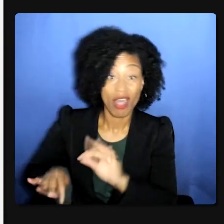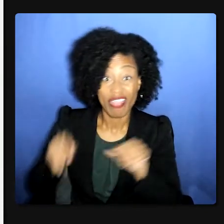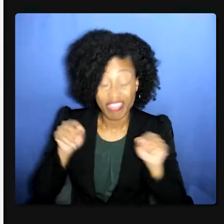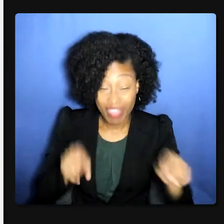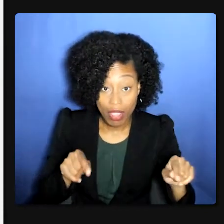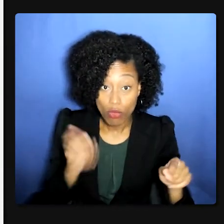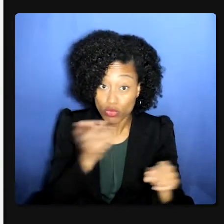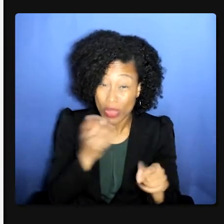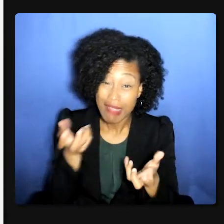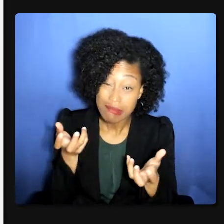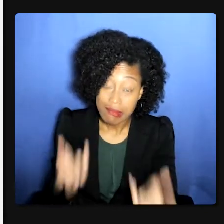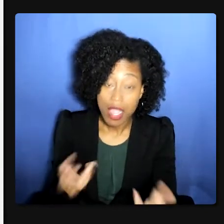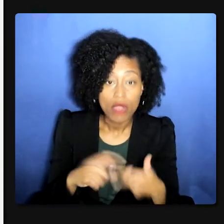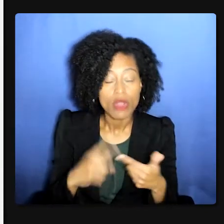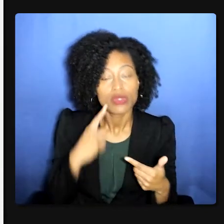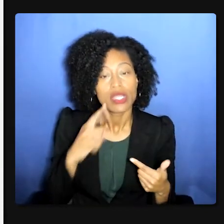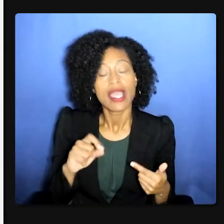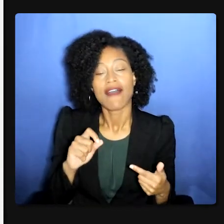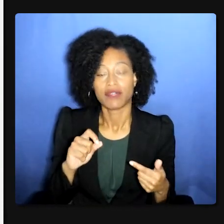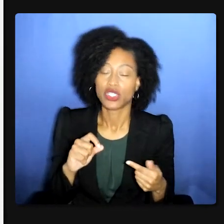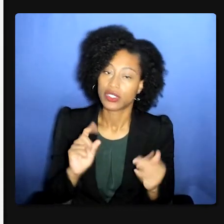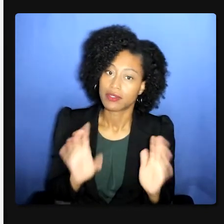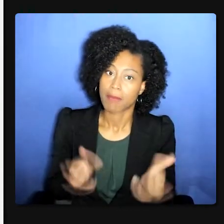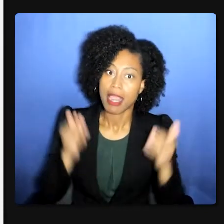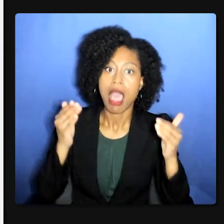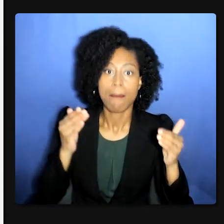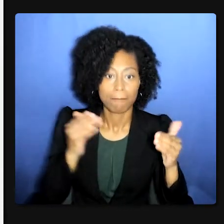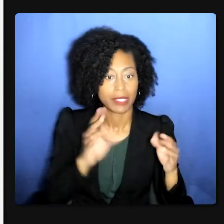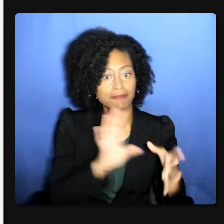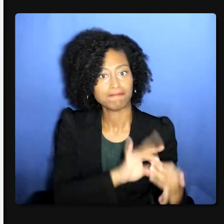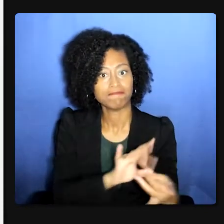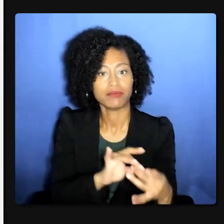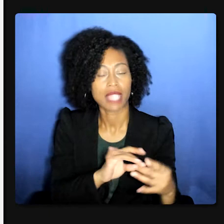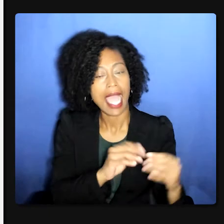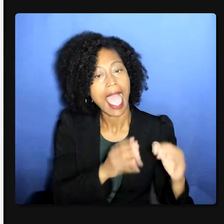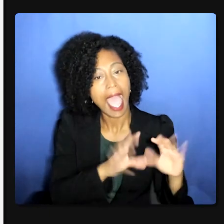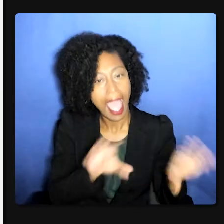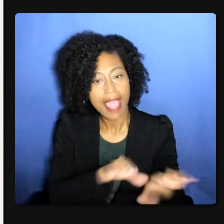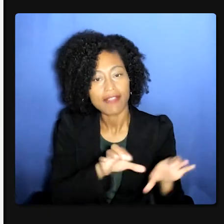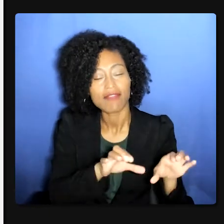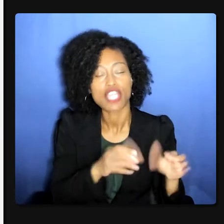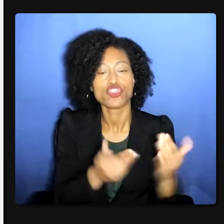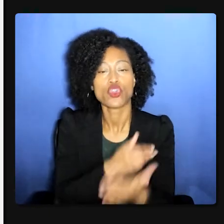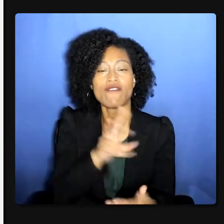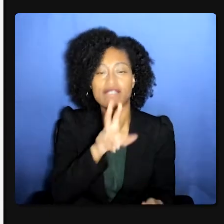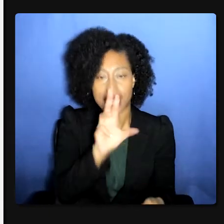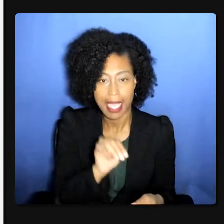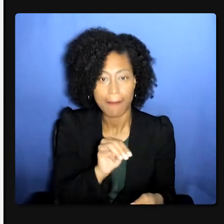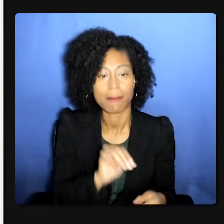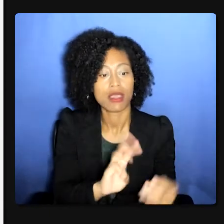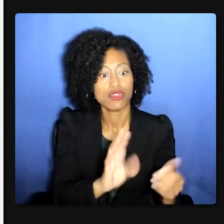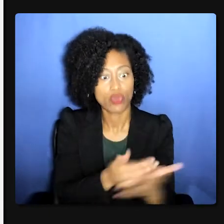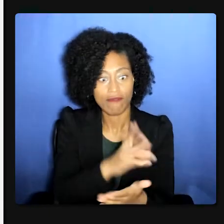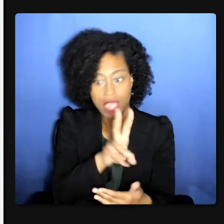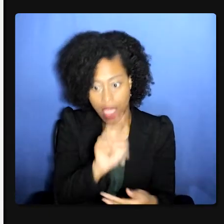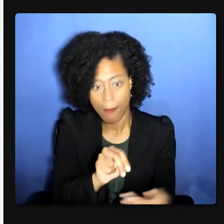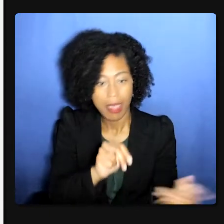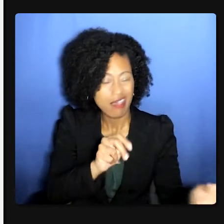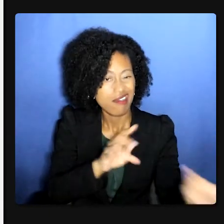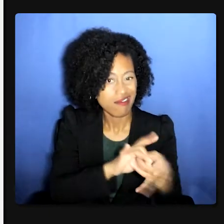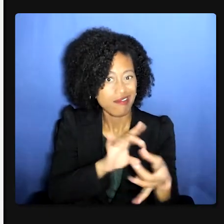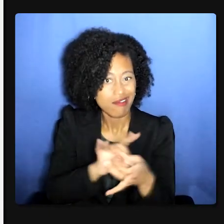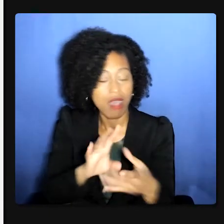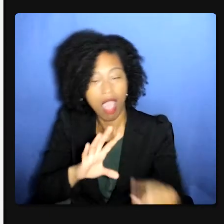has automatically spun up VMs in an Azure VM scale set. And you can see them in that left window, all in an enabled